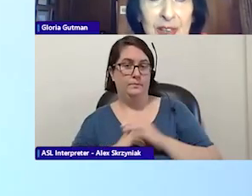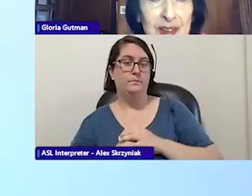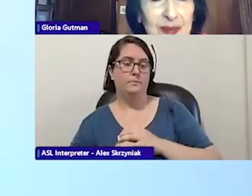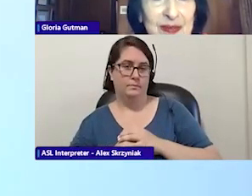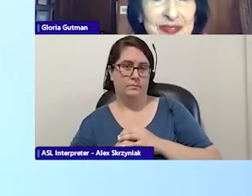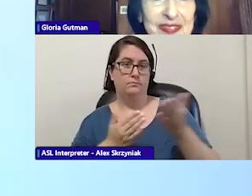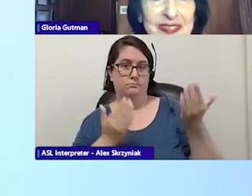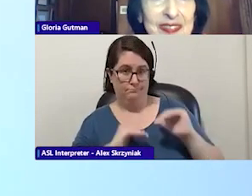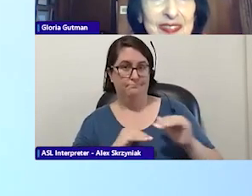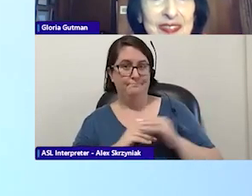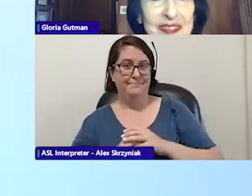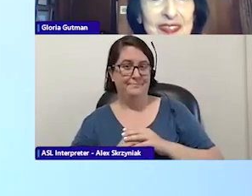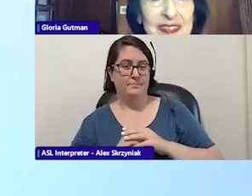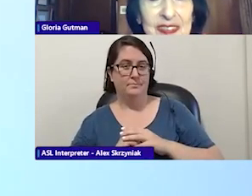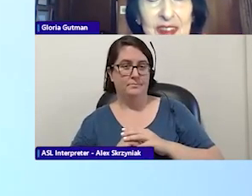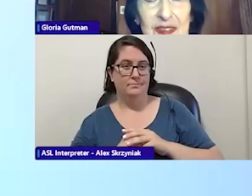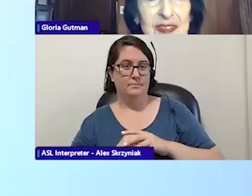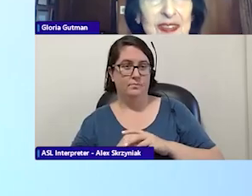Next slide.